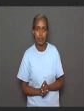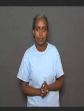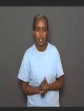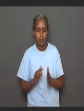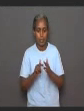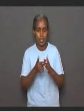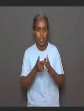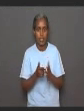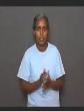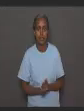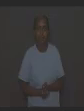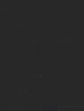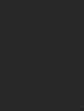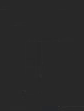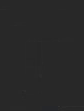Begin.